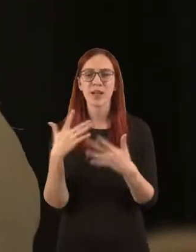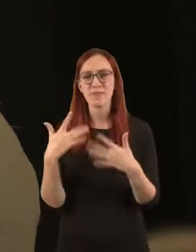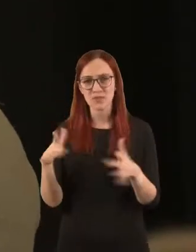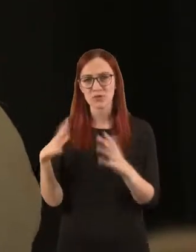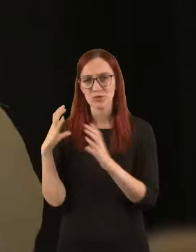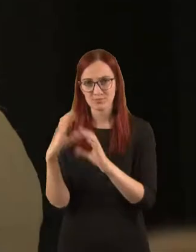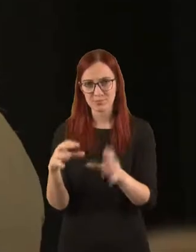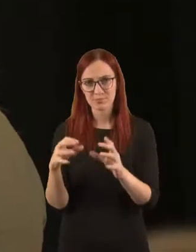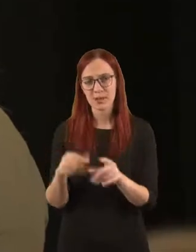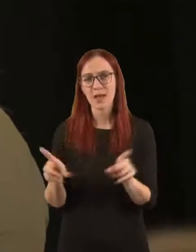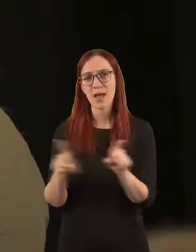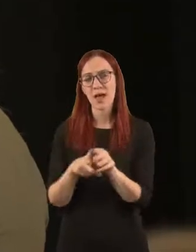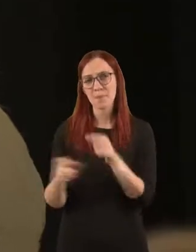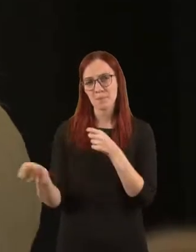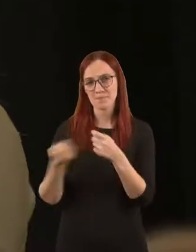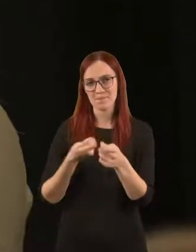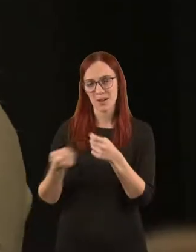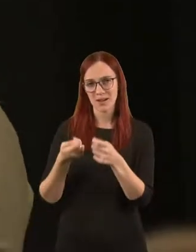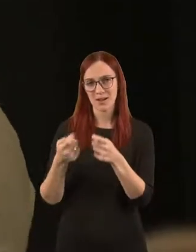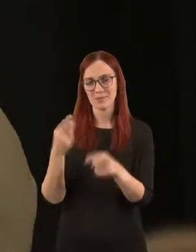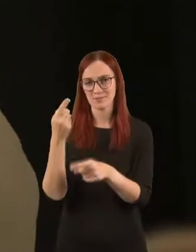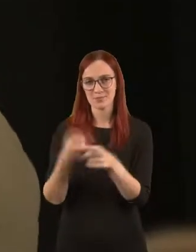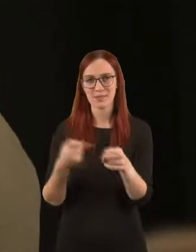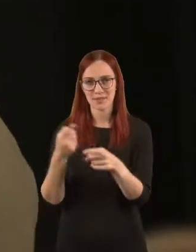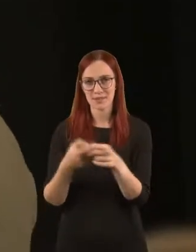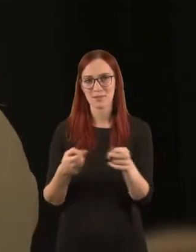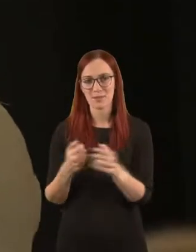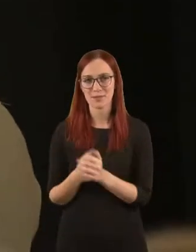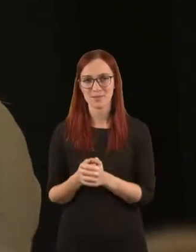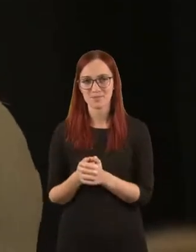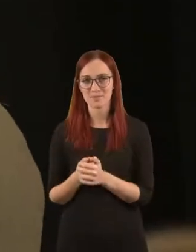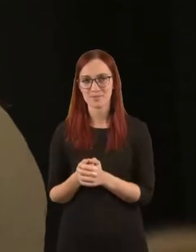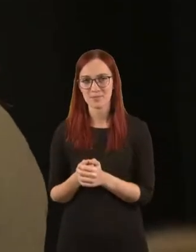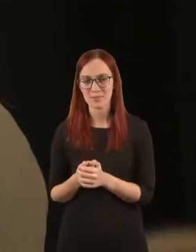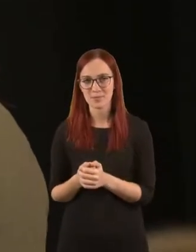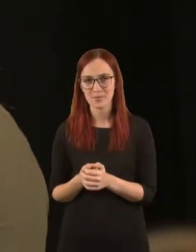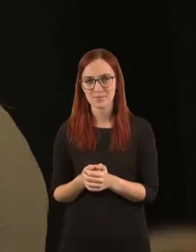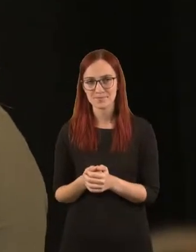Dubingiai as a settlement in Lithuania,